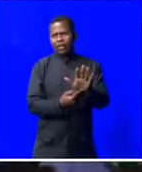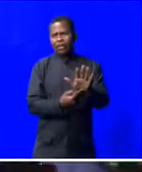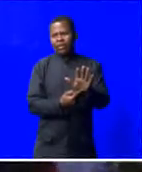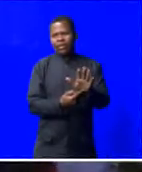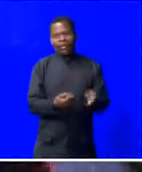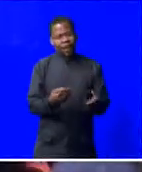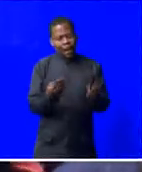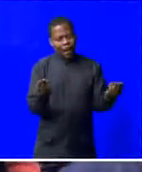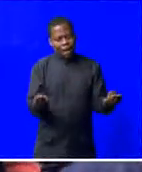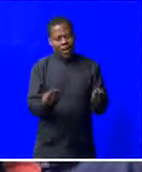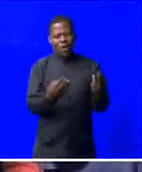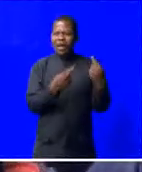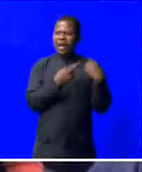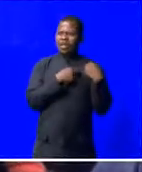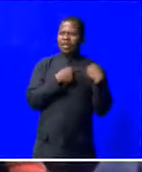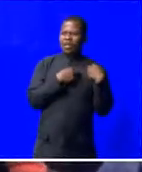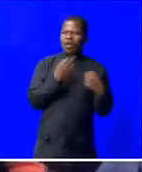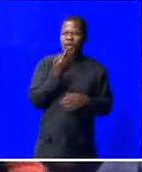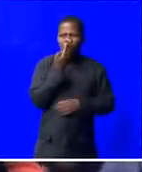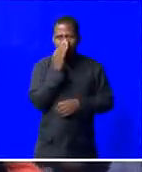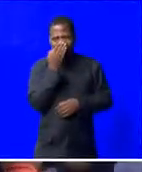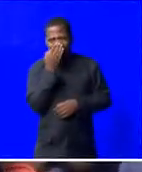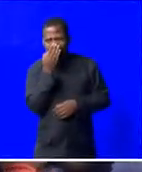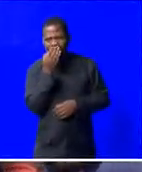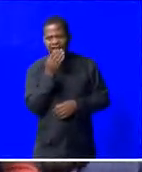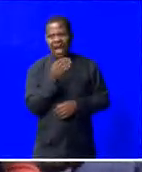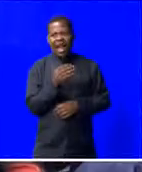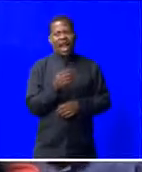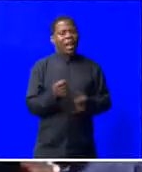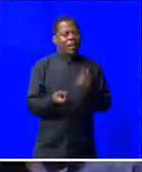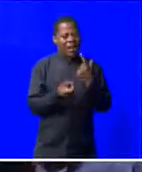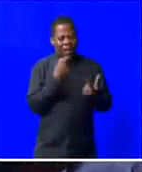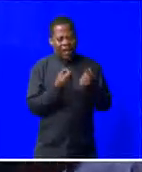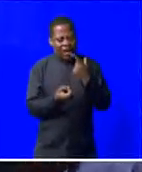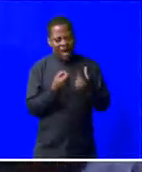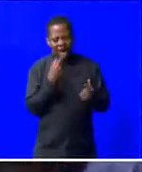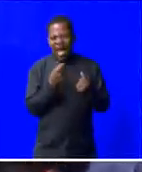lamagundwane vele bayiceta lamaphilisi eceleni